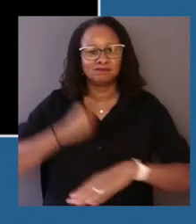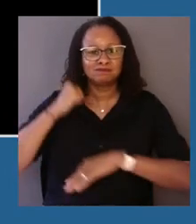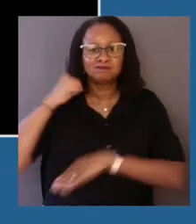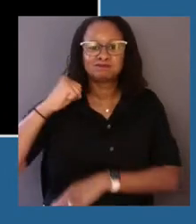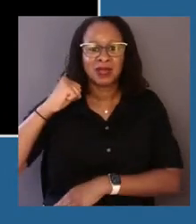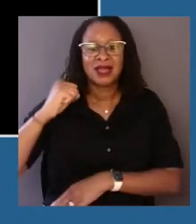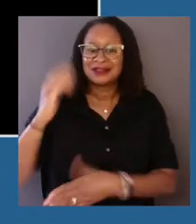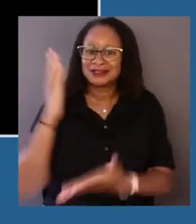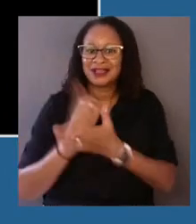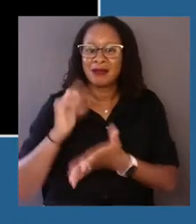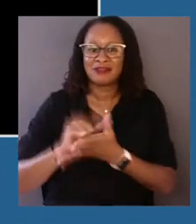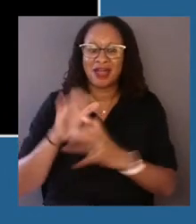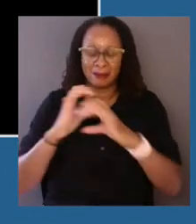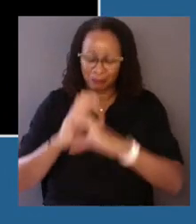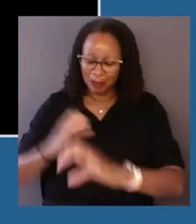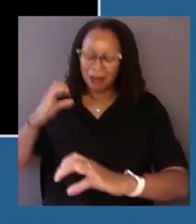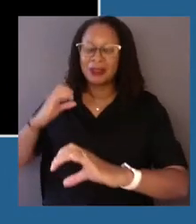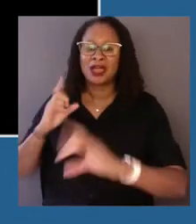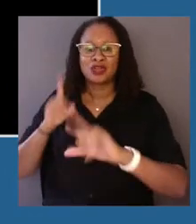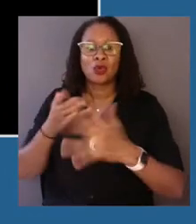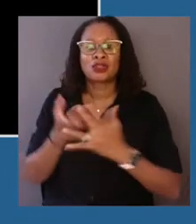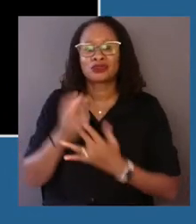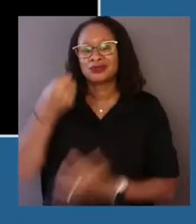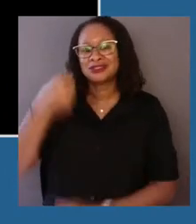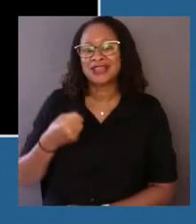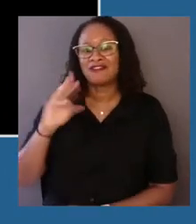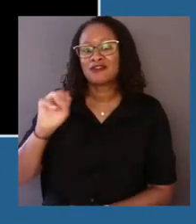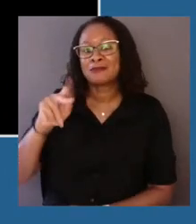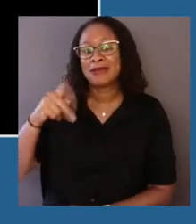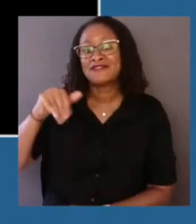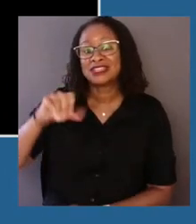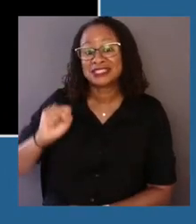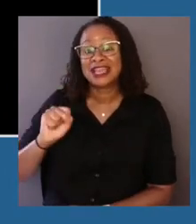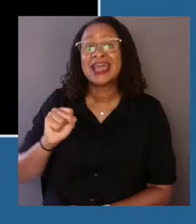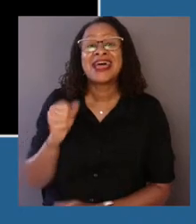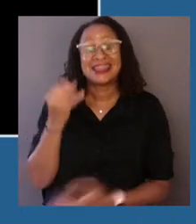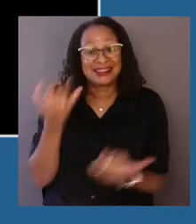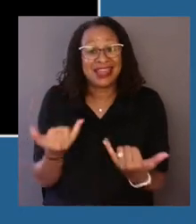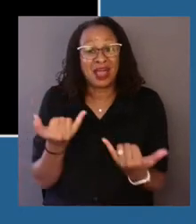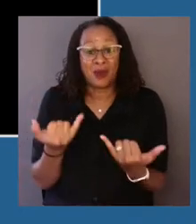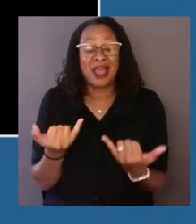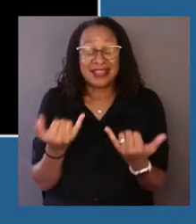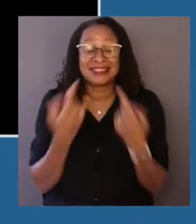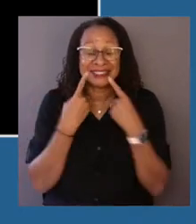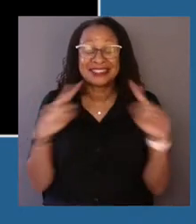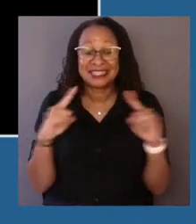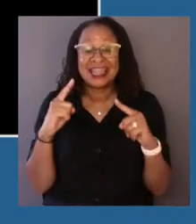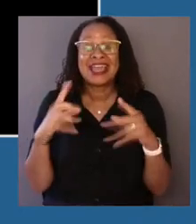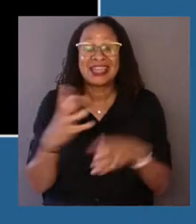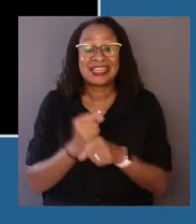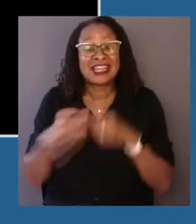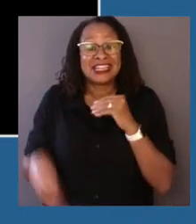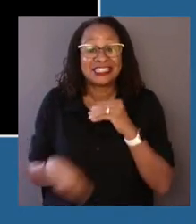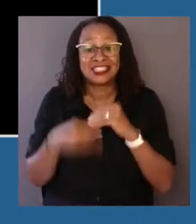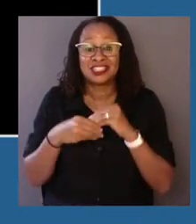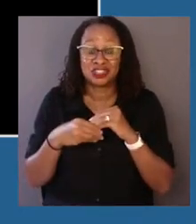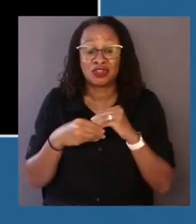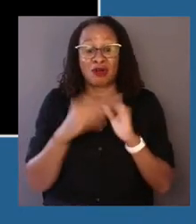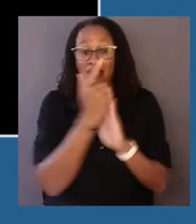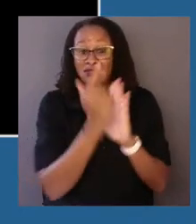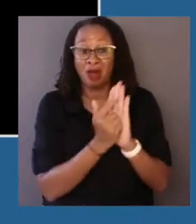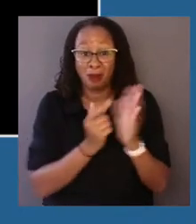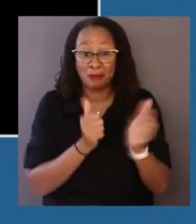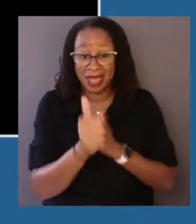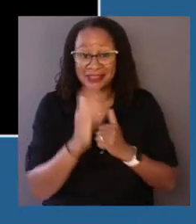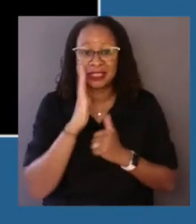from going through South Memphis, and in fact has now succeeded in getting an additional ordinance passed that will protect